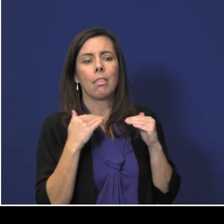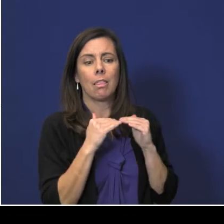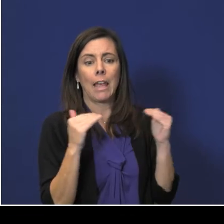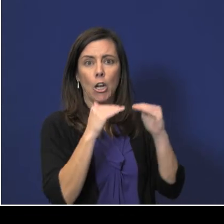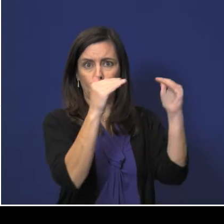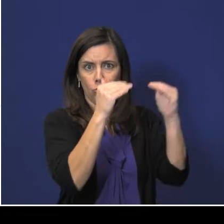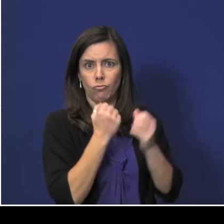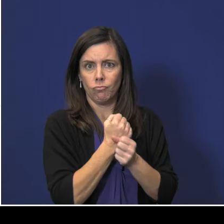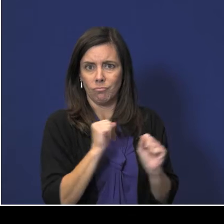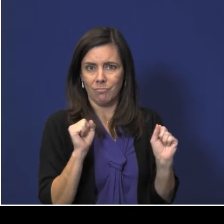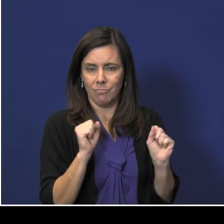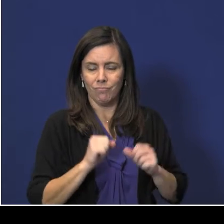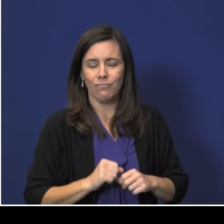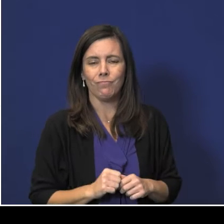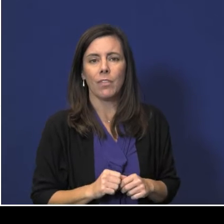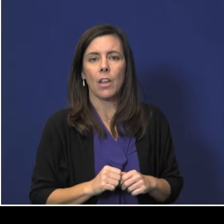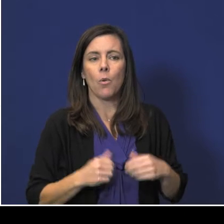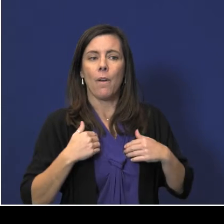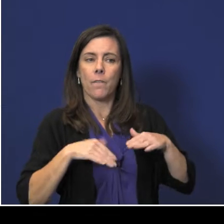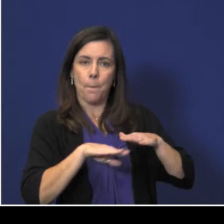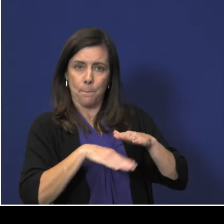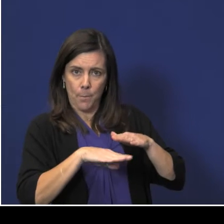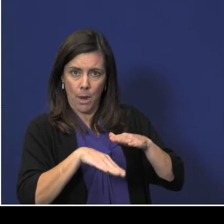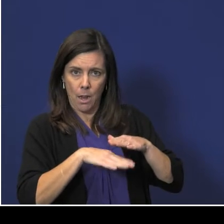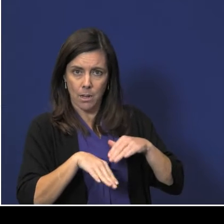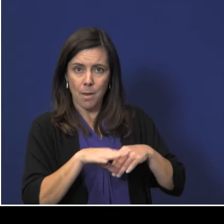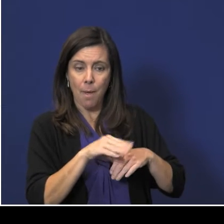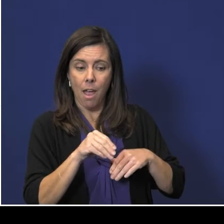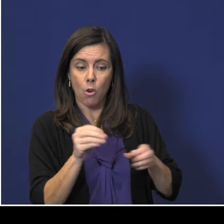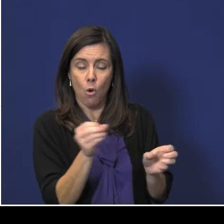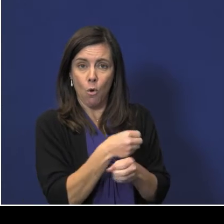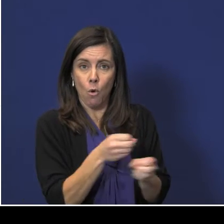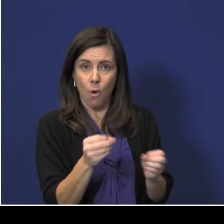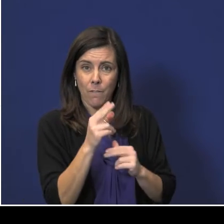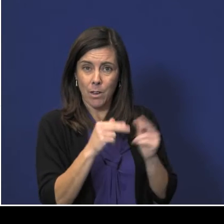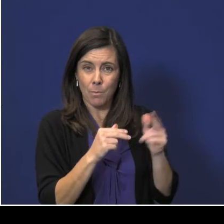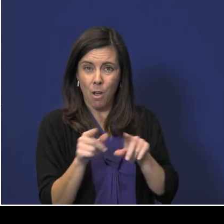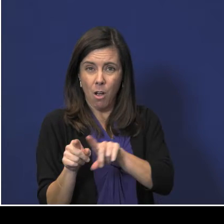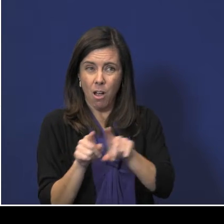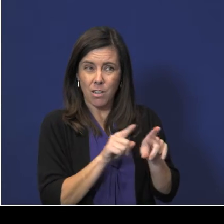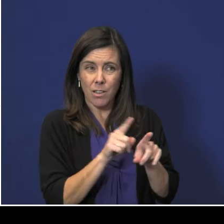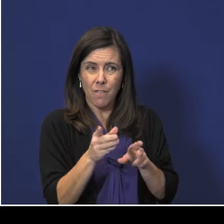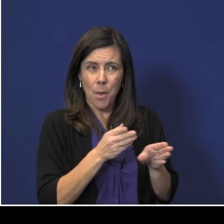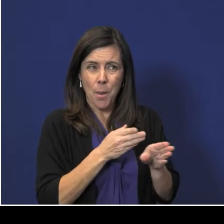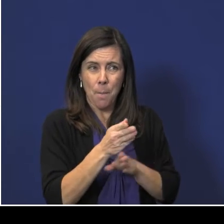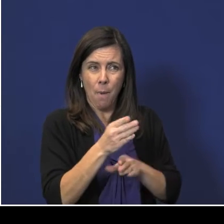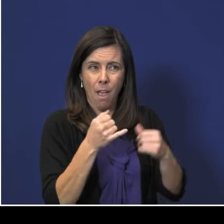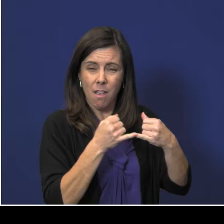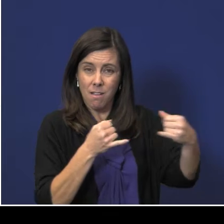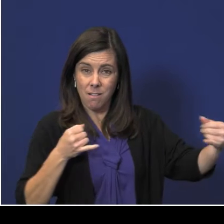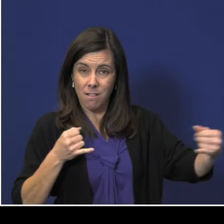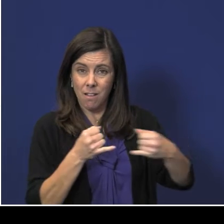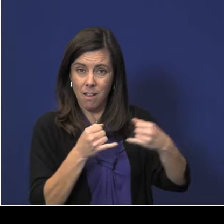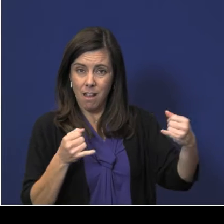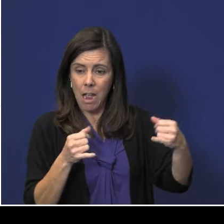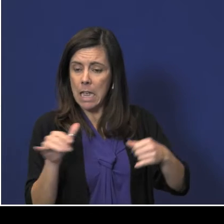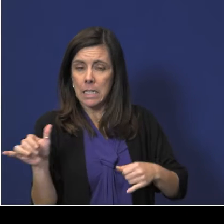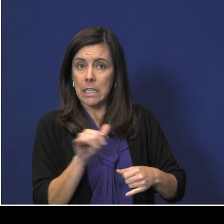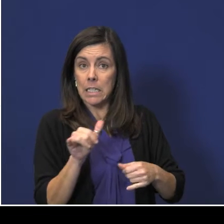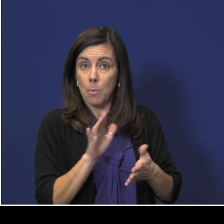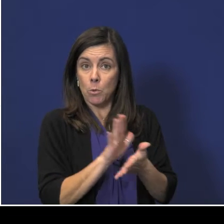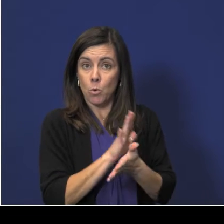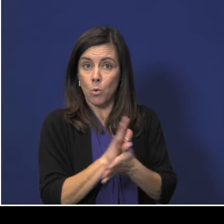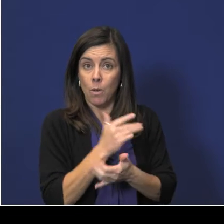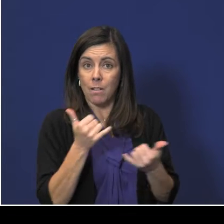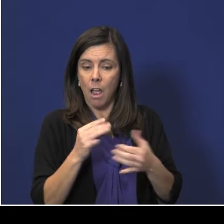not only do we have, again, the bottom portion and then the office building, but we have this kind of main spine, again, similar to the schools, right, connecting us all the